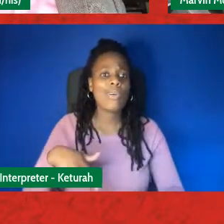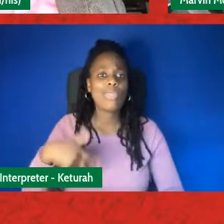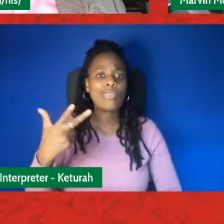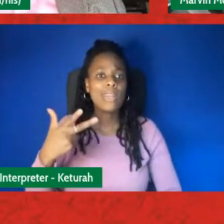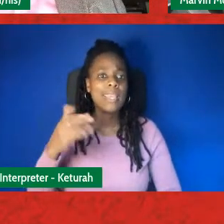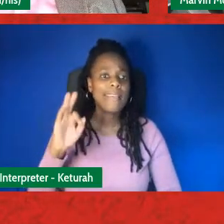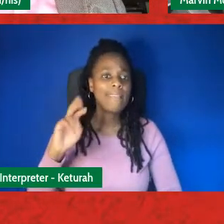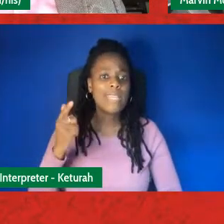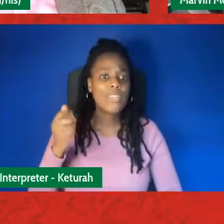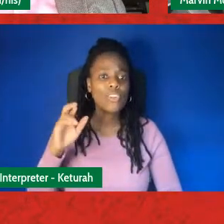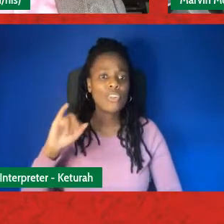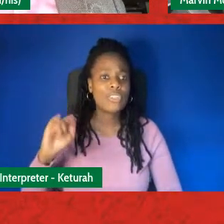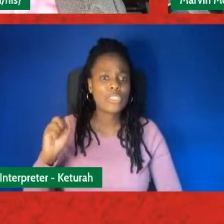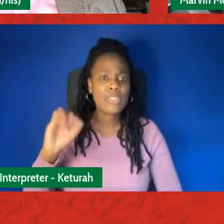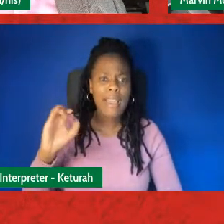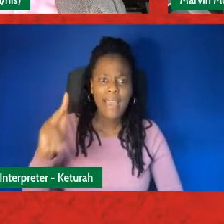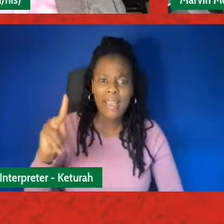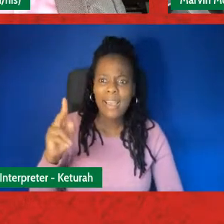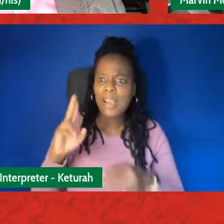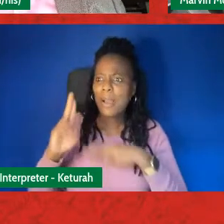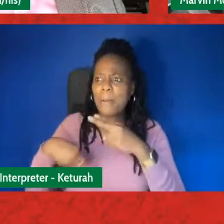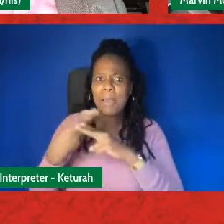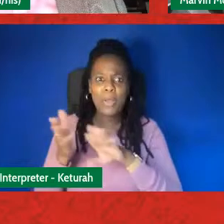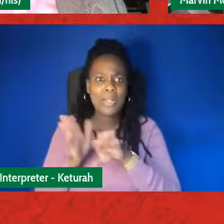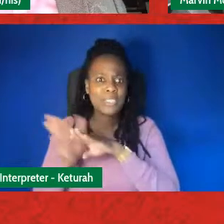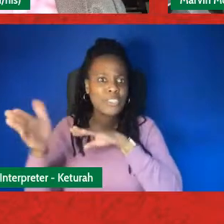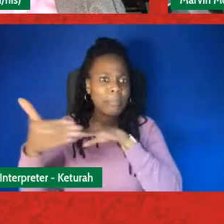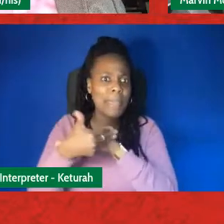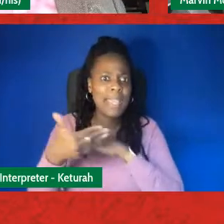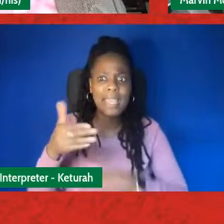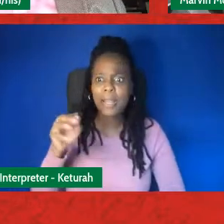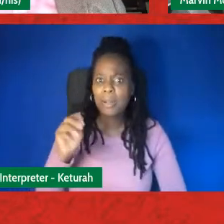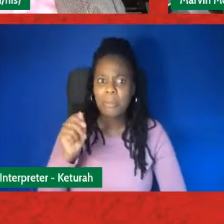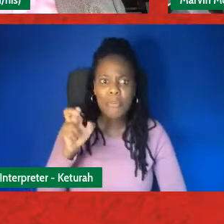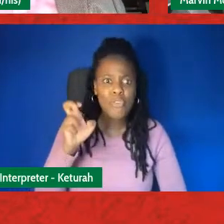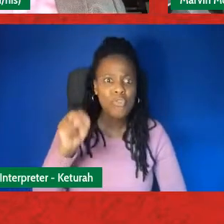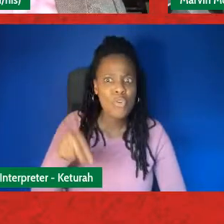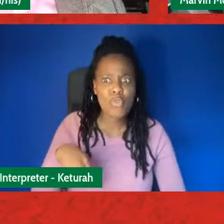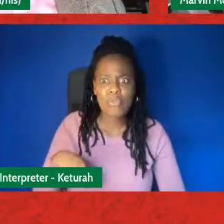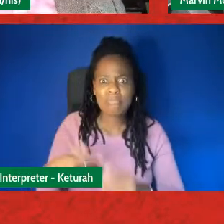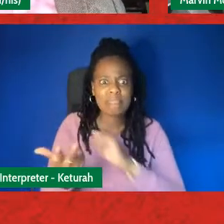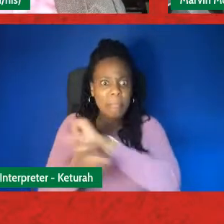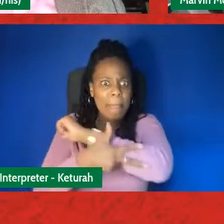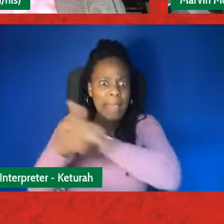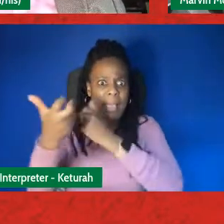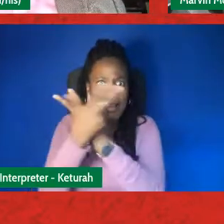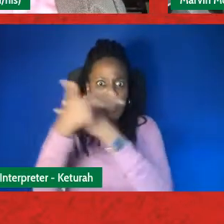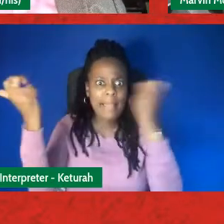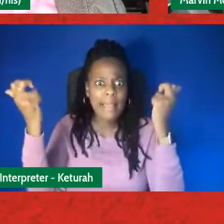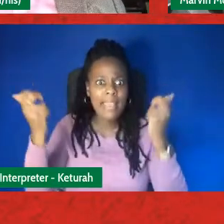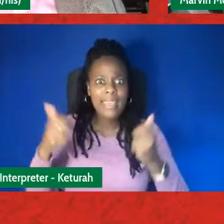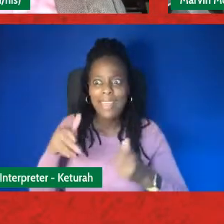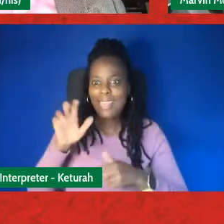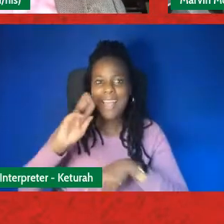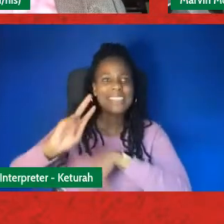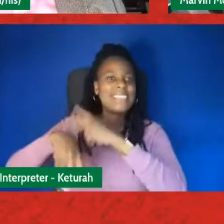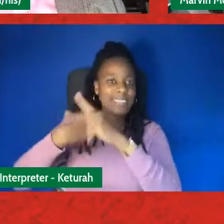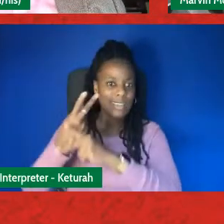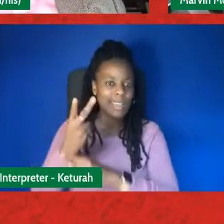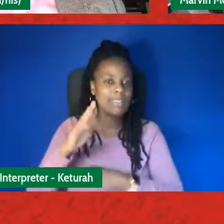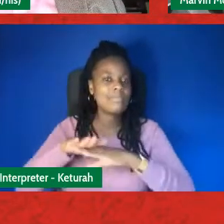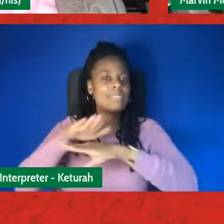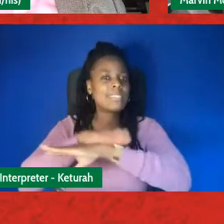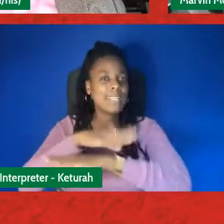a Jamaican maroon bandit who is a hardcore bandit Robin Hood type figure. And that's the stage African that he brought to